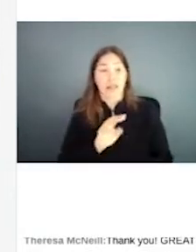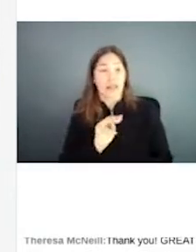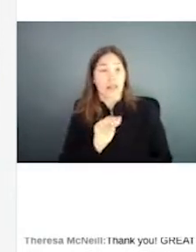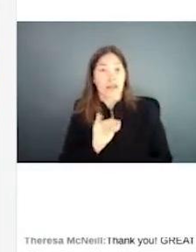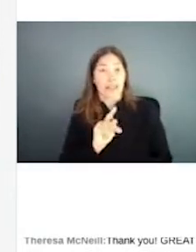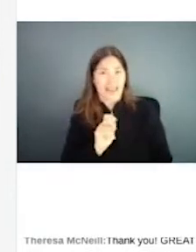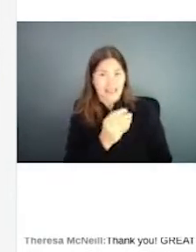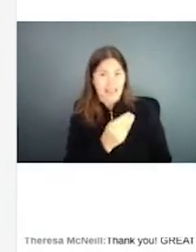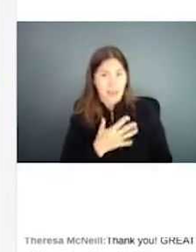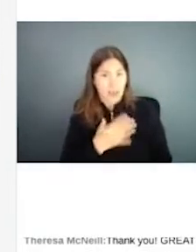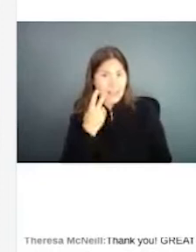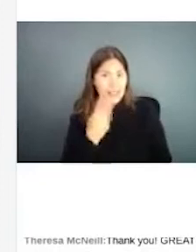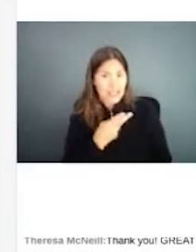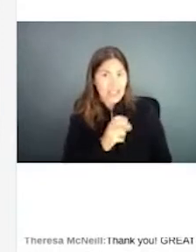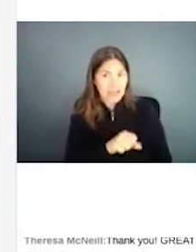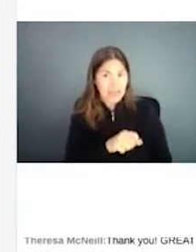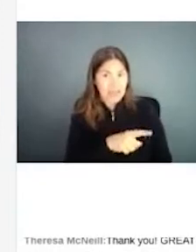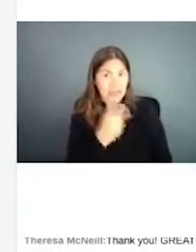see that?